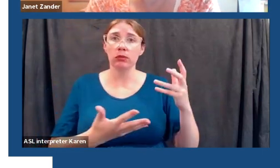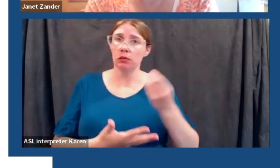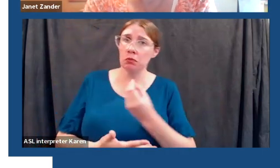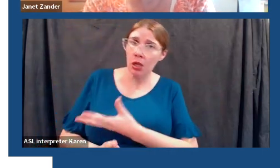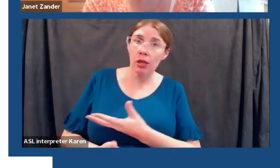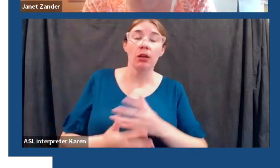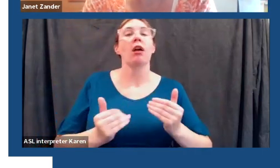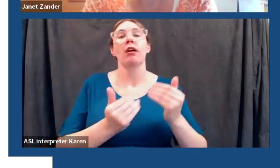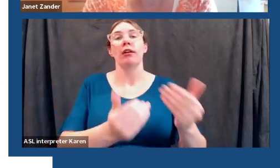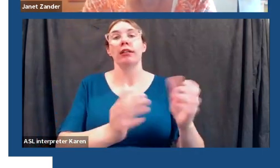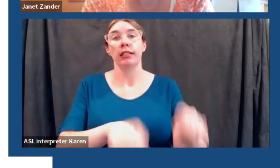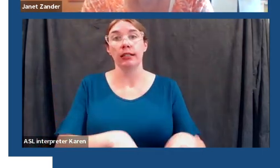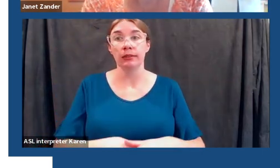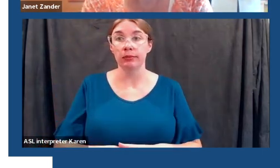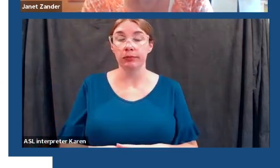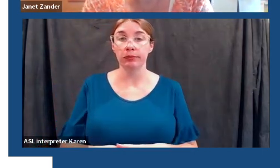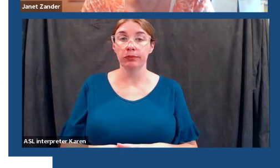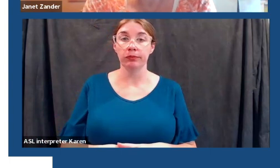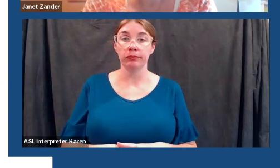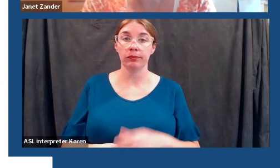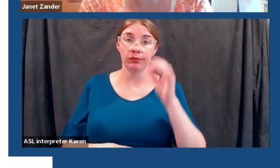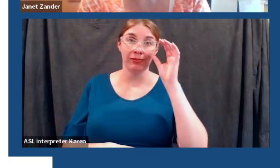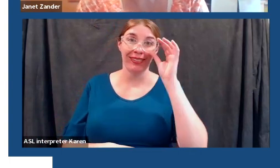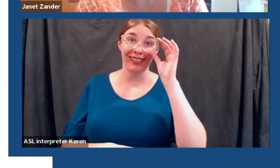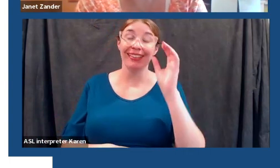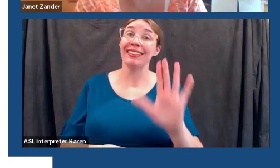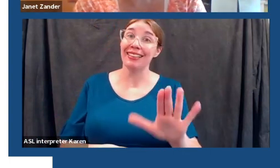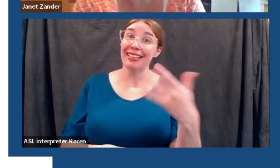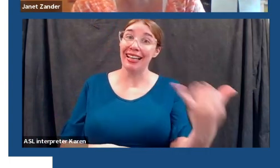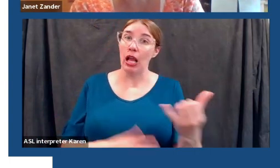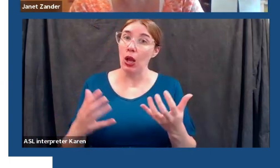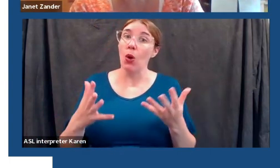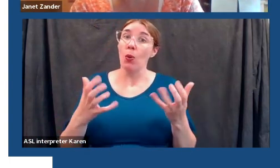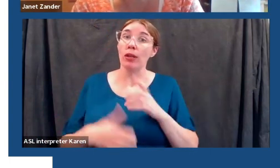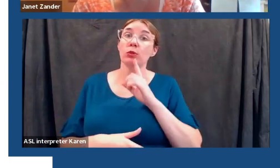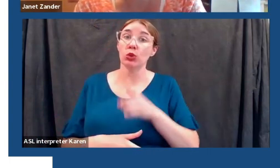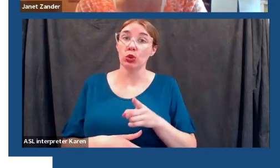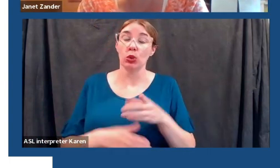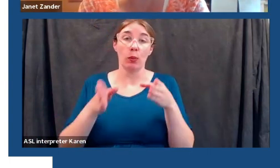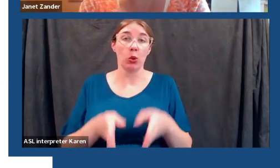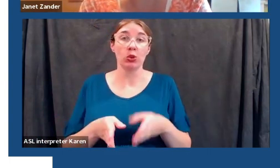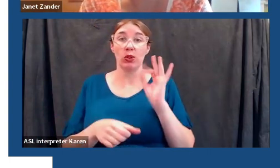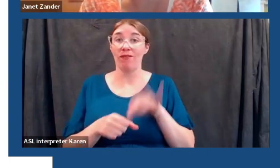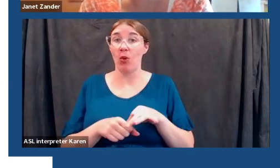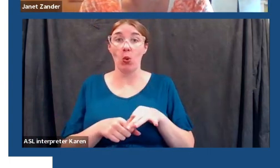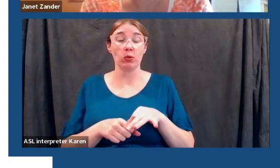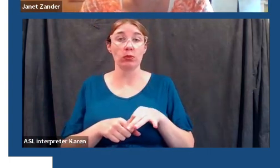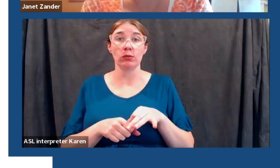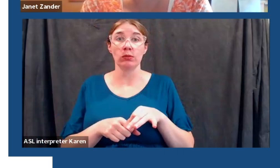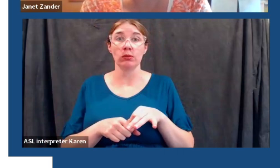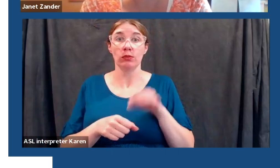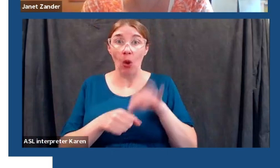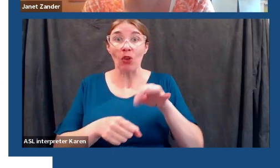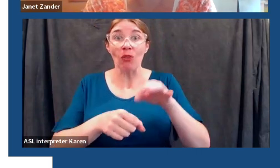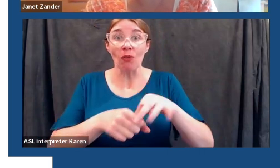We have to make sure that, of course, people aren't voting using multiple options, right? If they voted using the special voting deputies or through an absentee